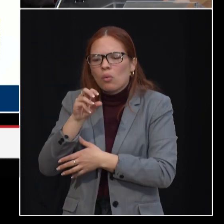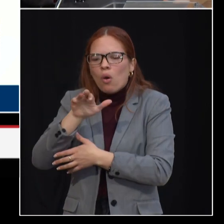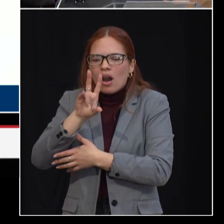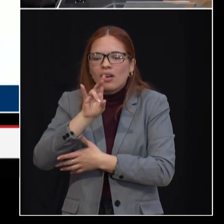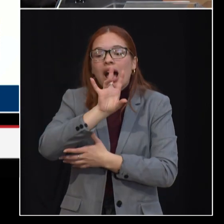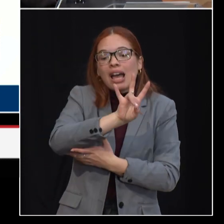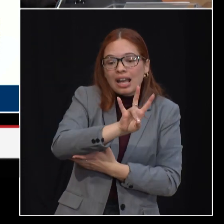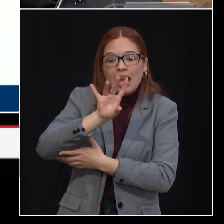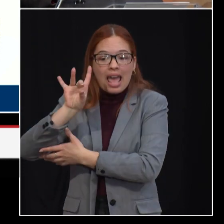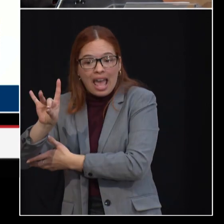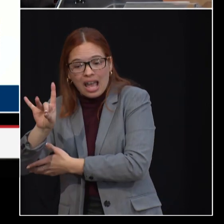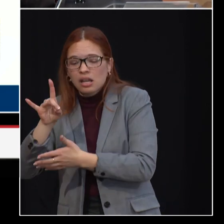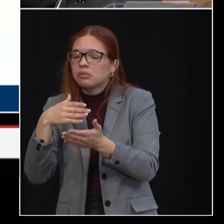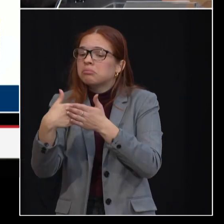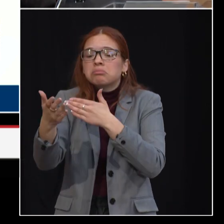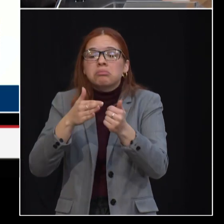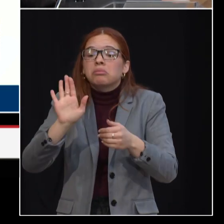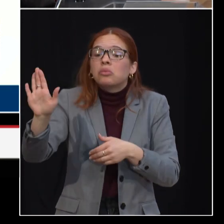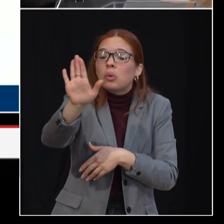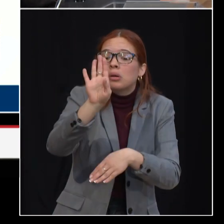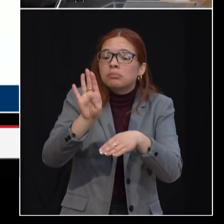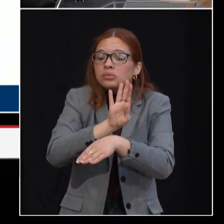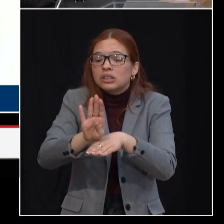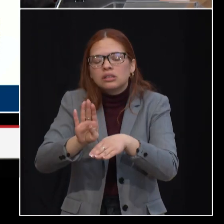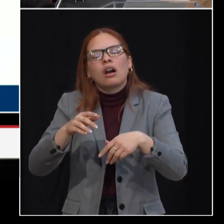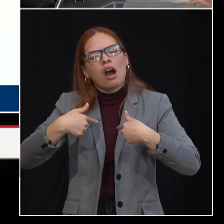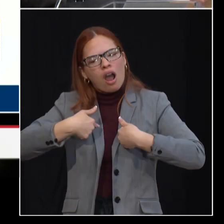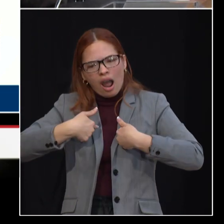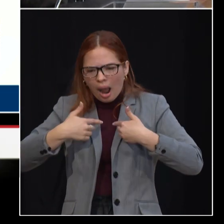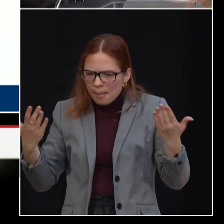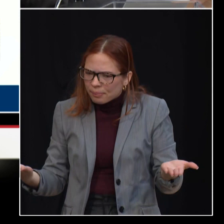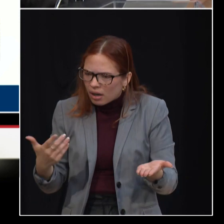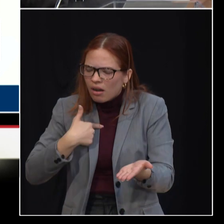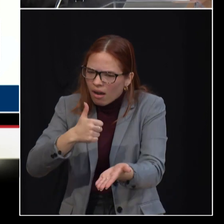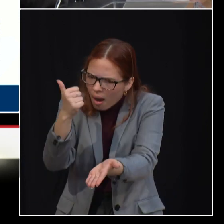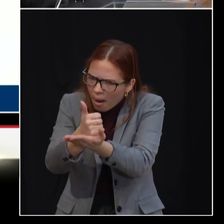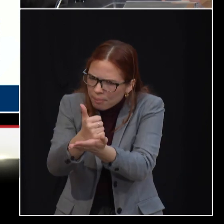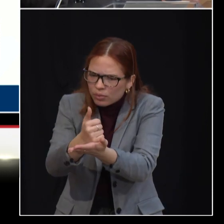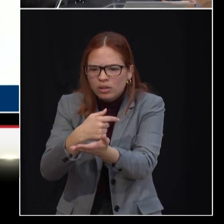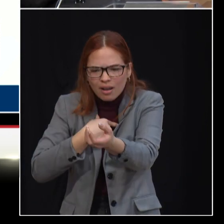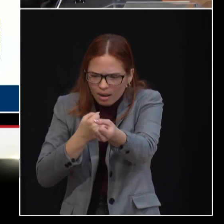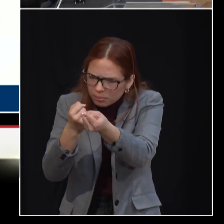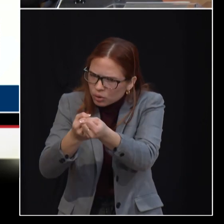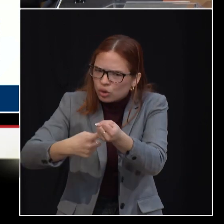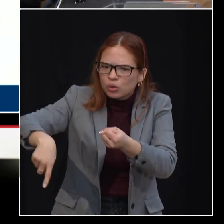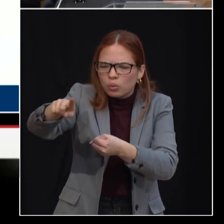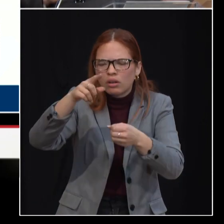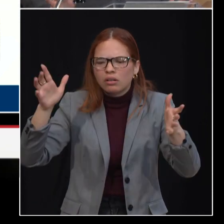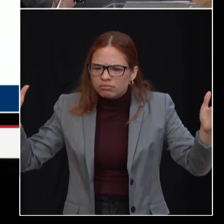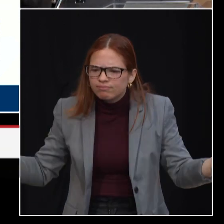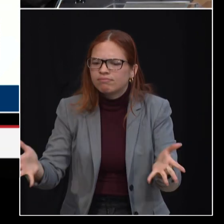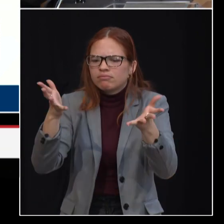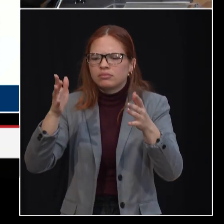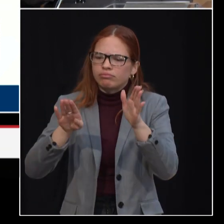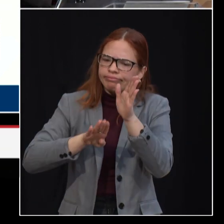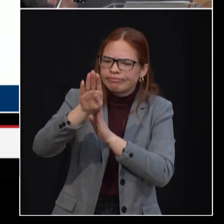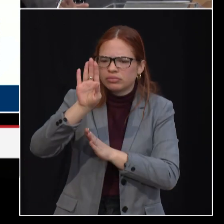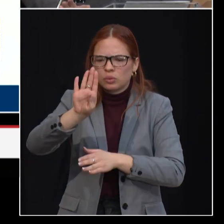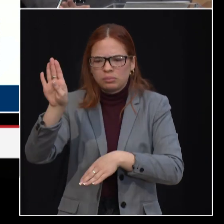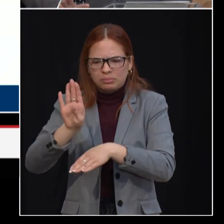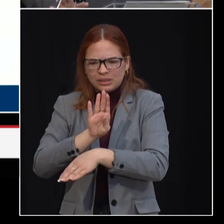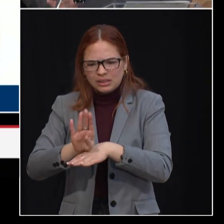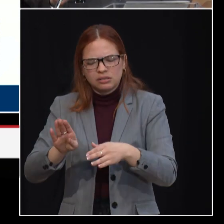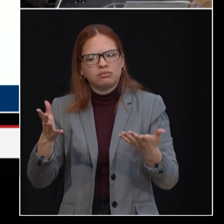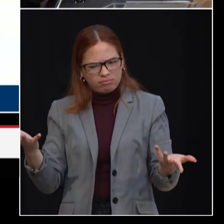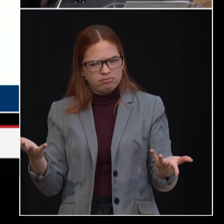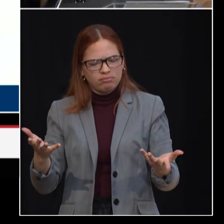is, DSLBD is here to meet you where you are and help you take that next step. Now, I often